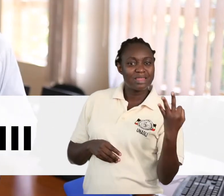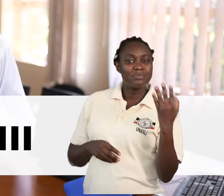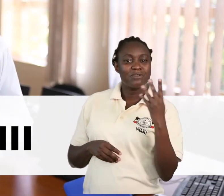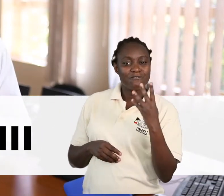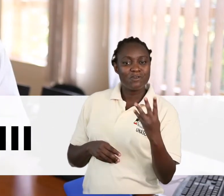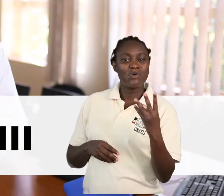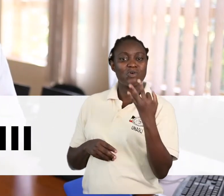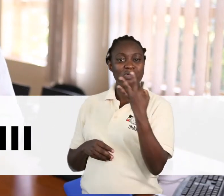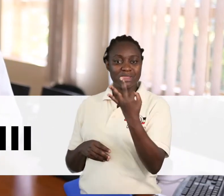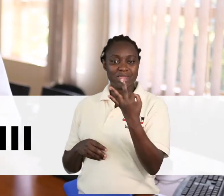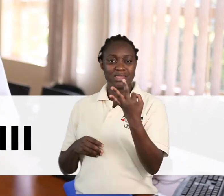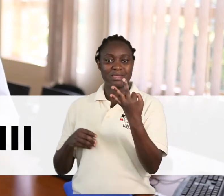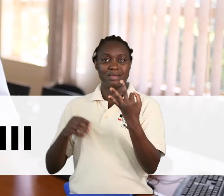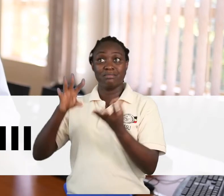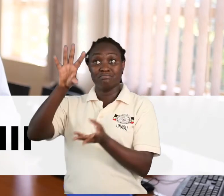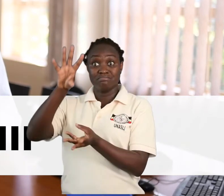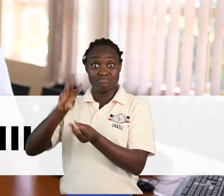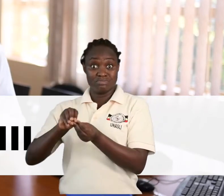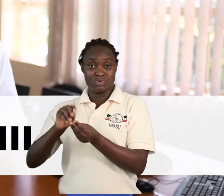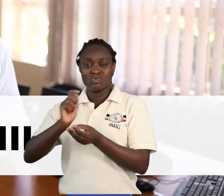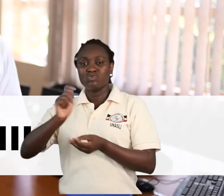1,343 will be written as